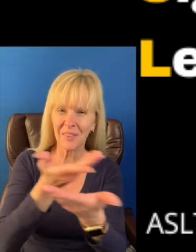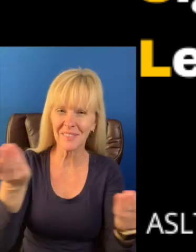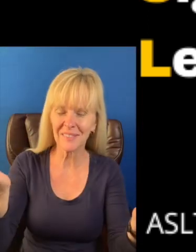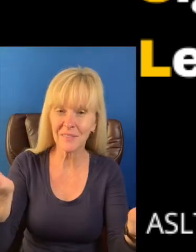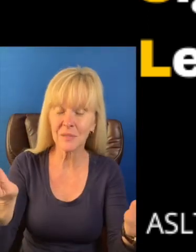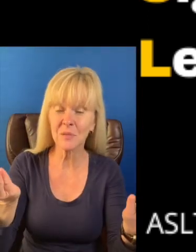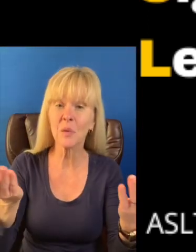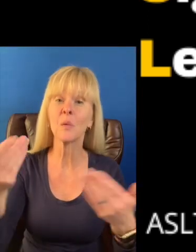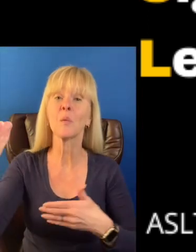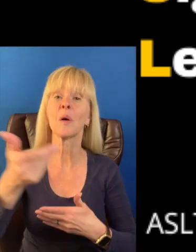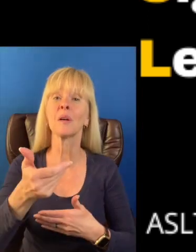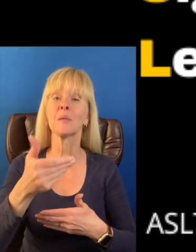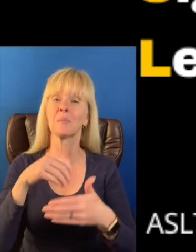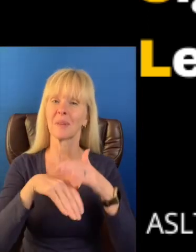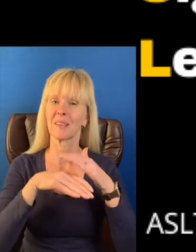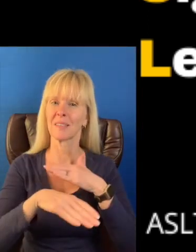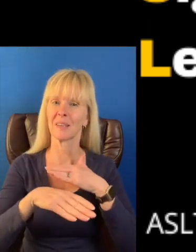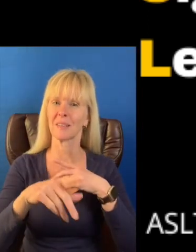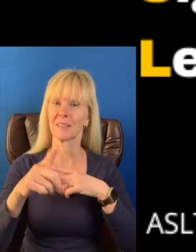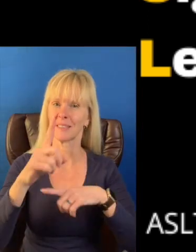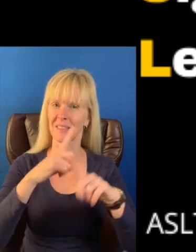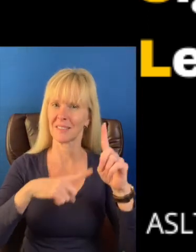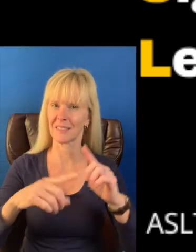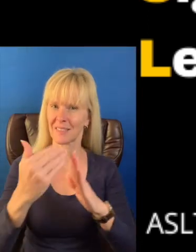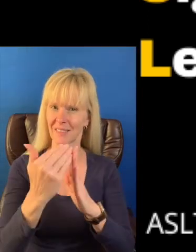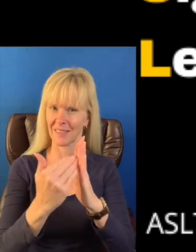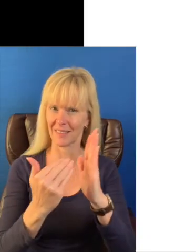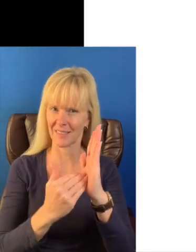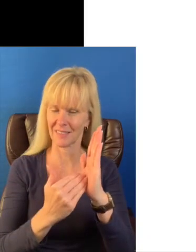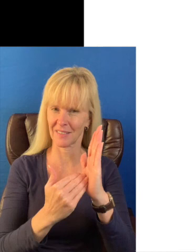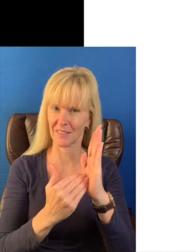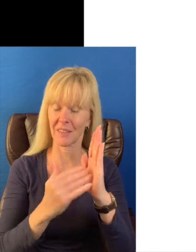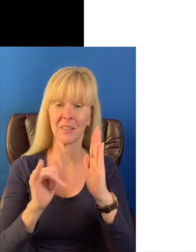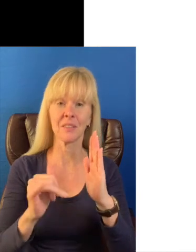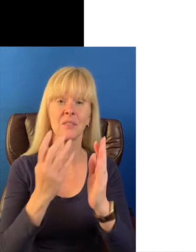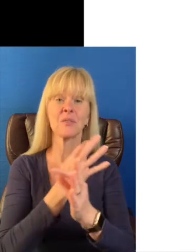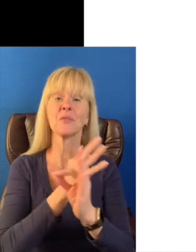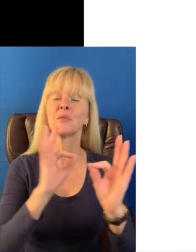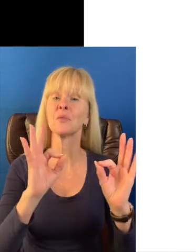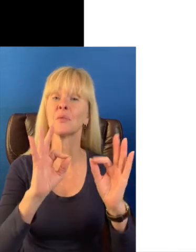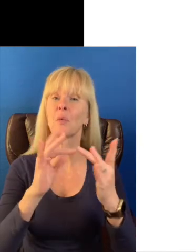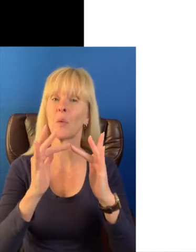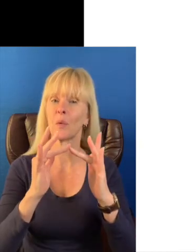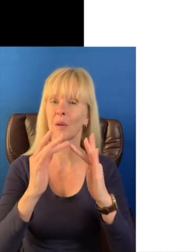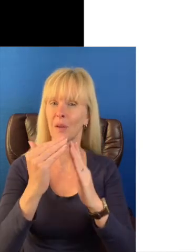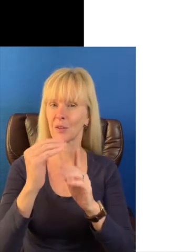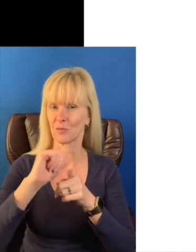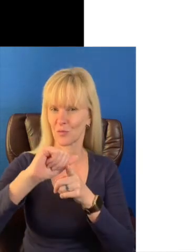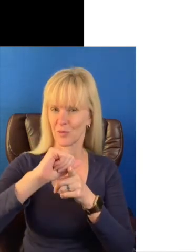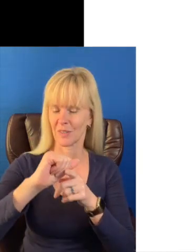Well, hey everyone, and welcome to Access Sign Lessons. This is a free online training.